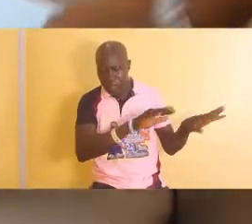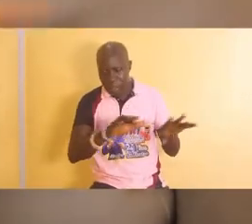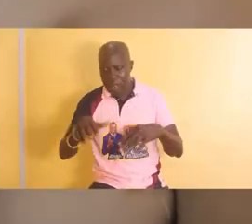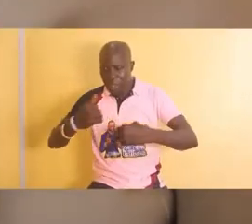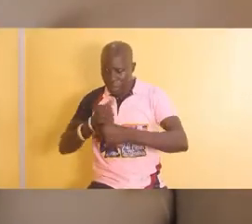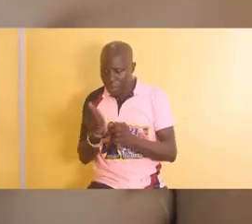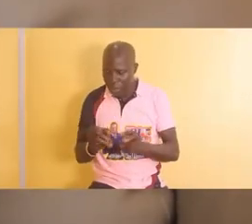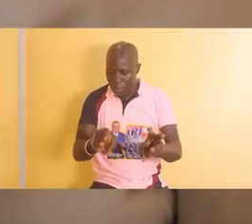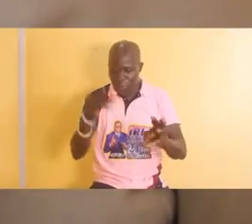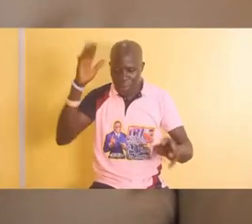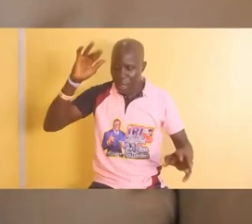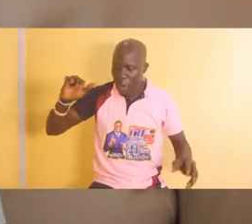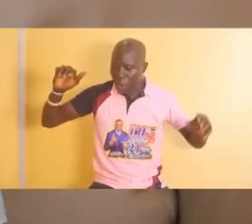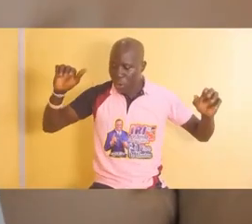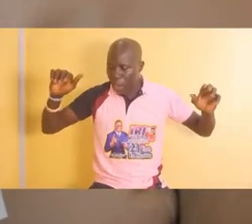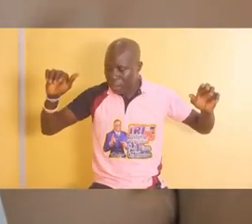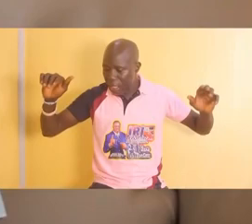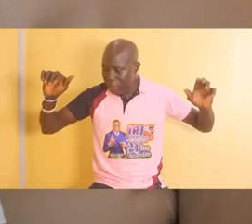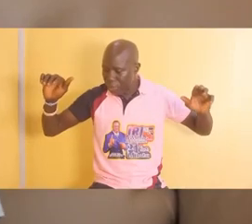fun me o ya dua